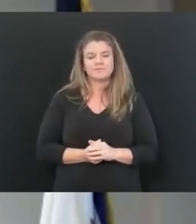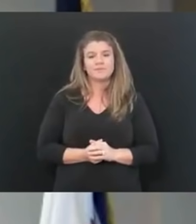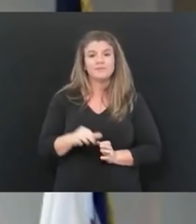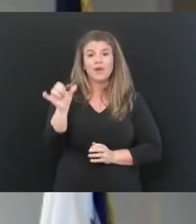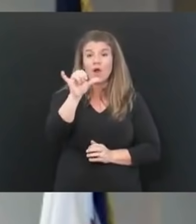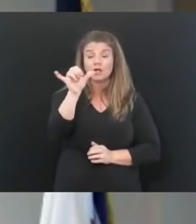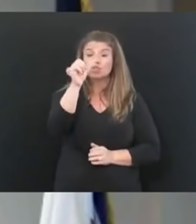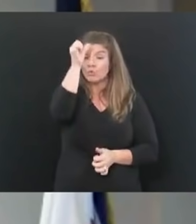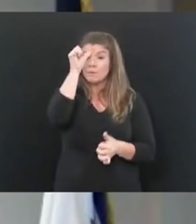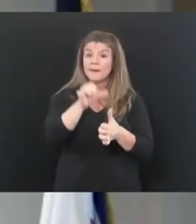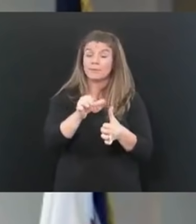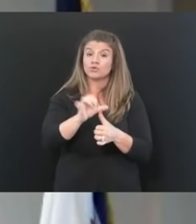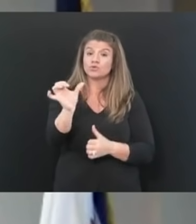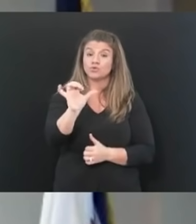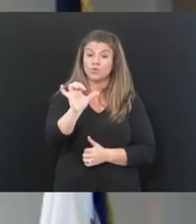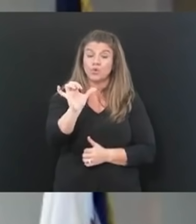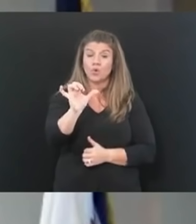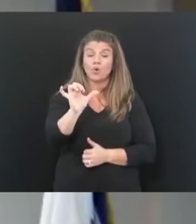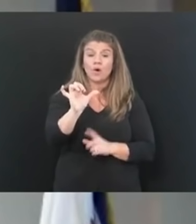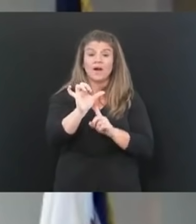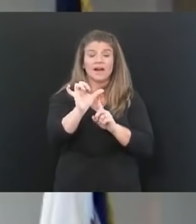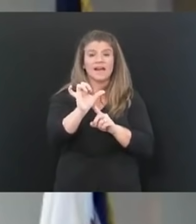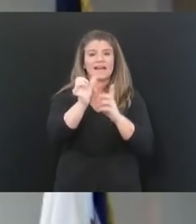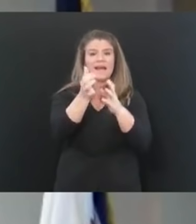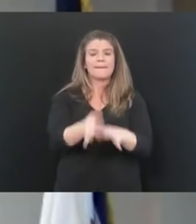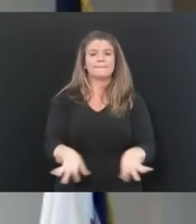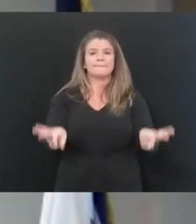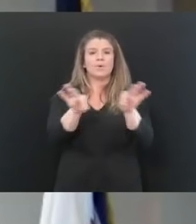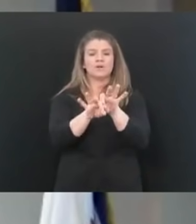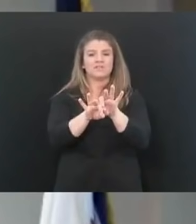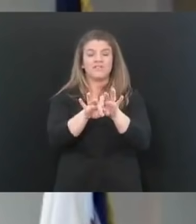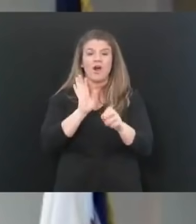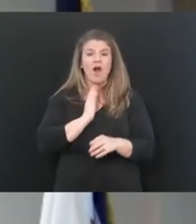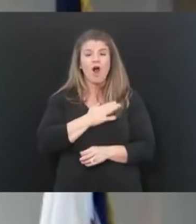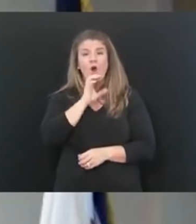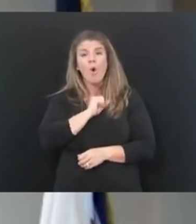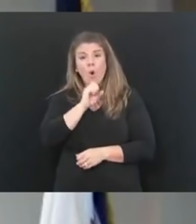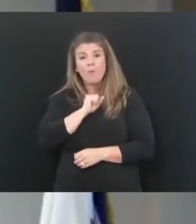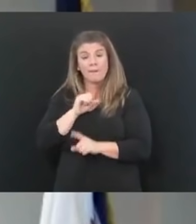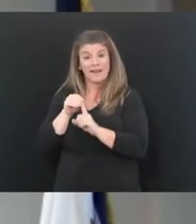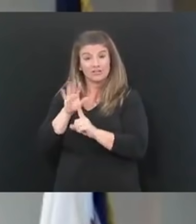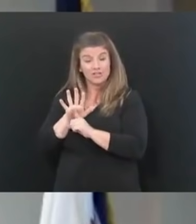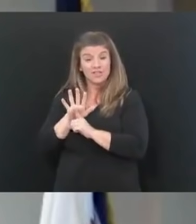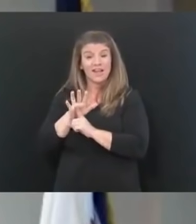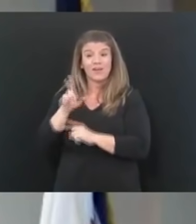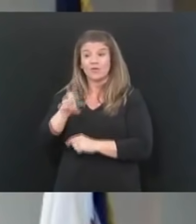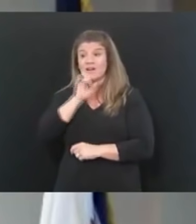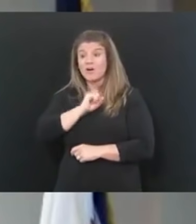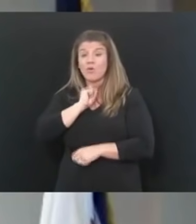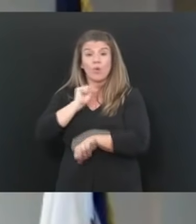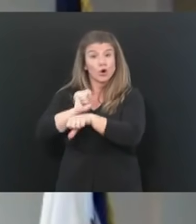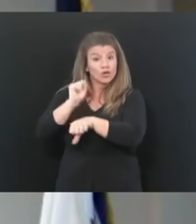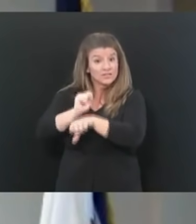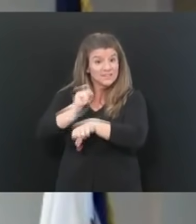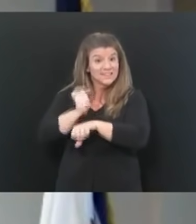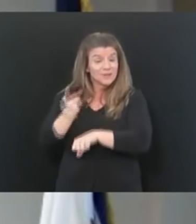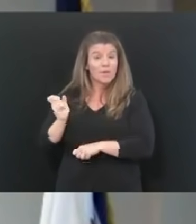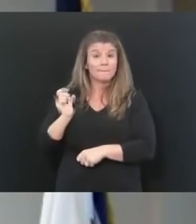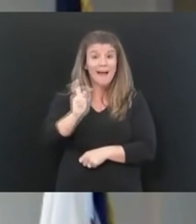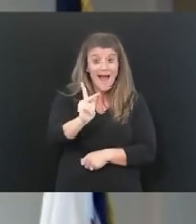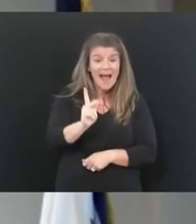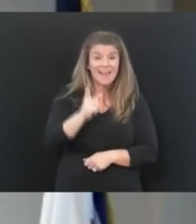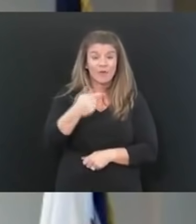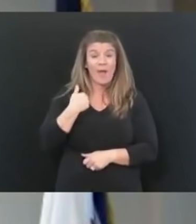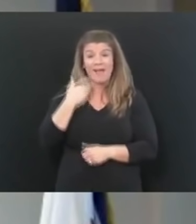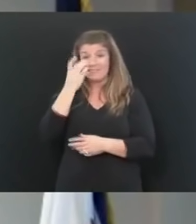here finally is just the importance for our vulnerable populations, our elderly workers, our individuals with